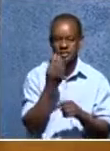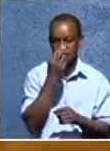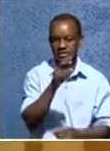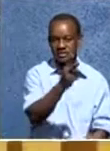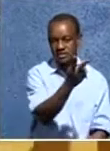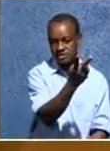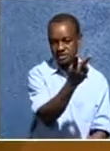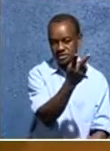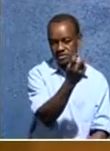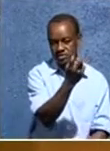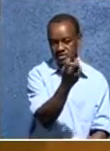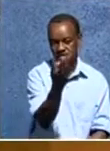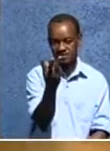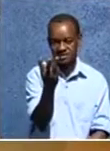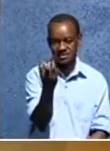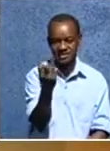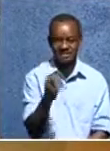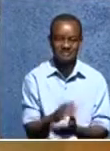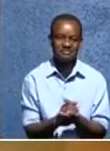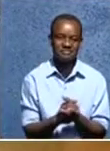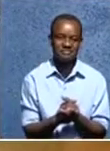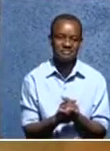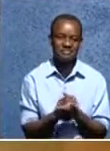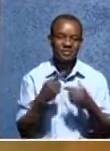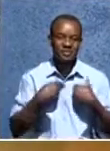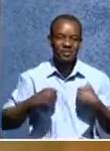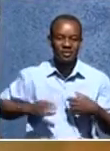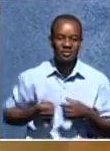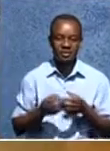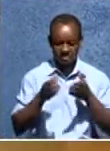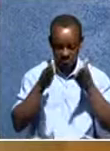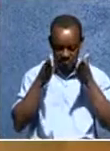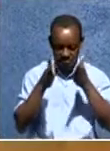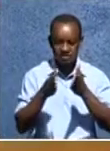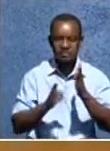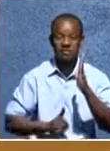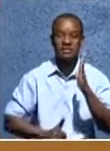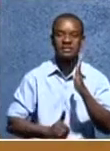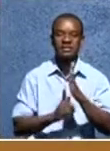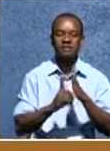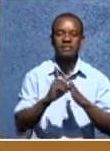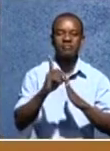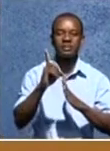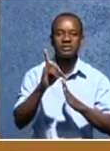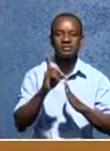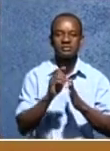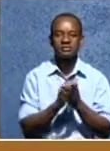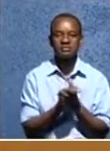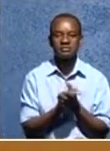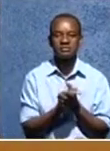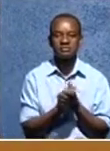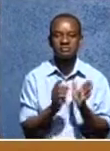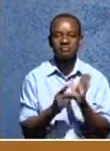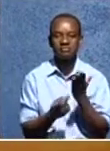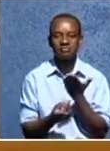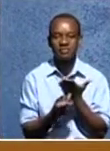where Team Namibia comes in there is we want to really focus on the developing sector with entrepreneurs